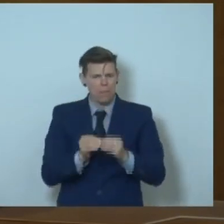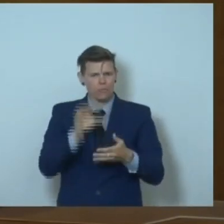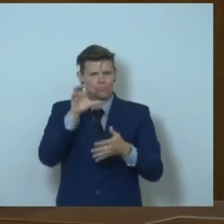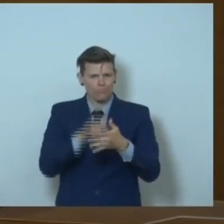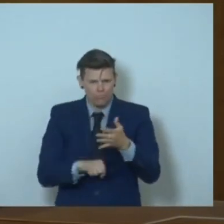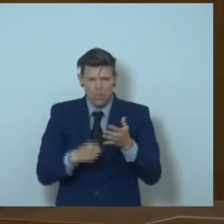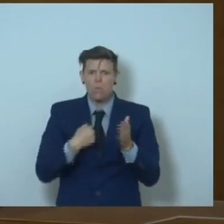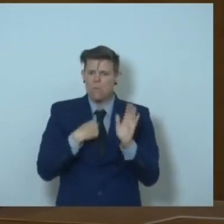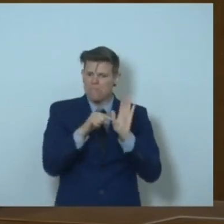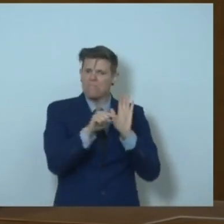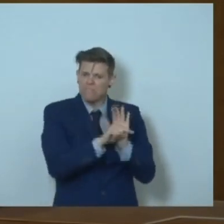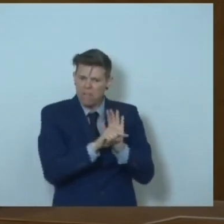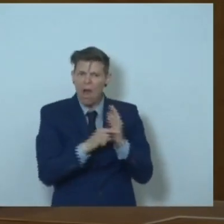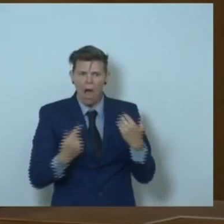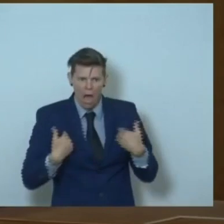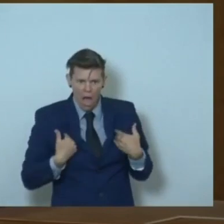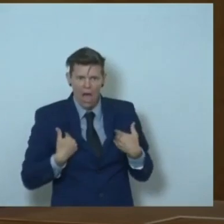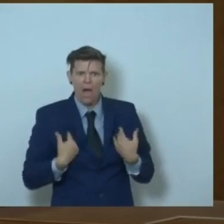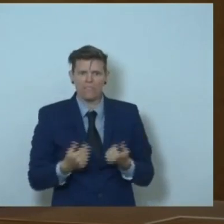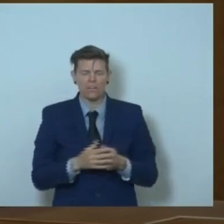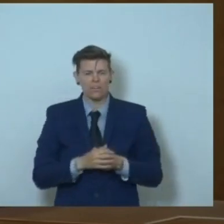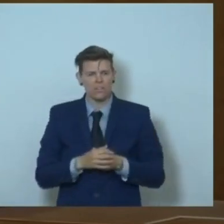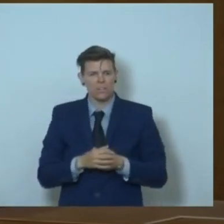tests. I don't know if we were dinged for that.